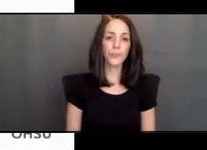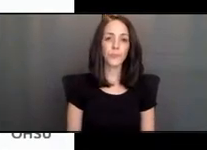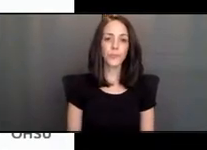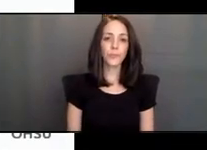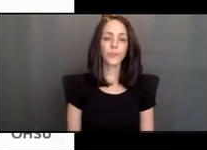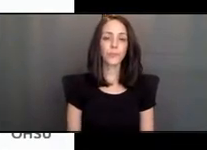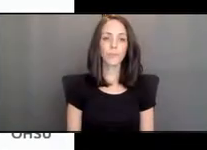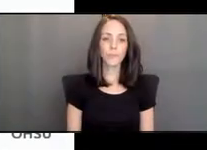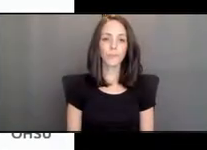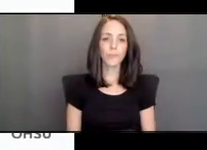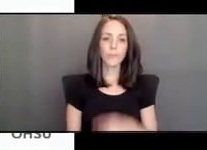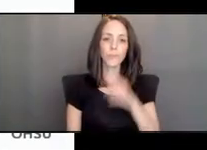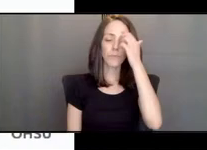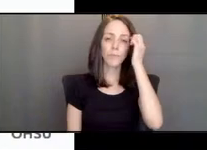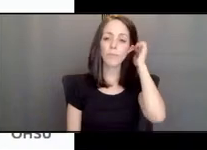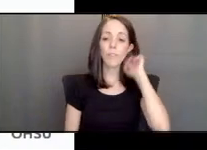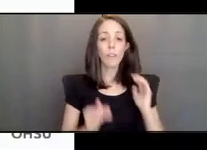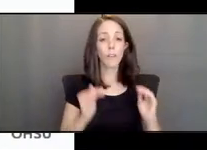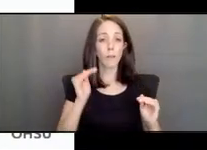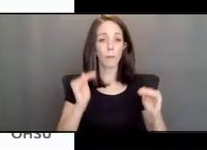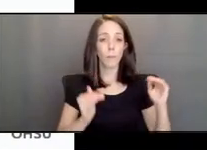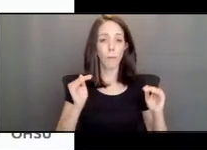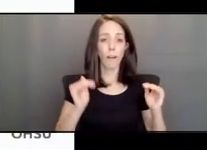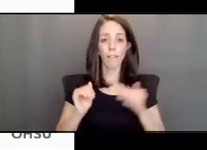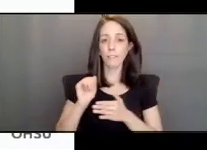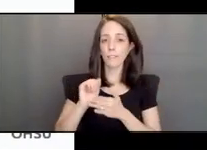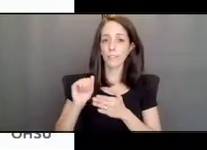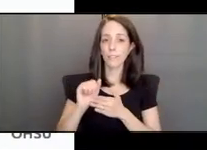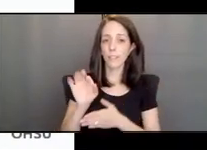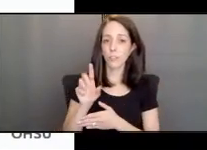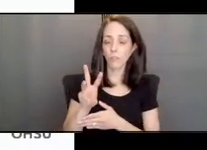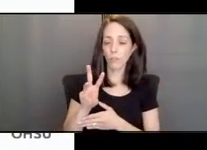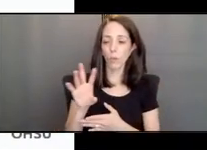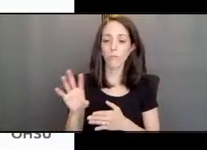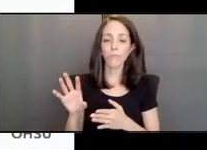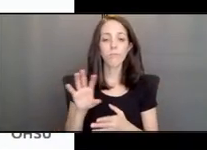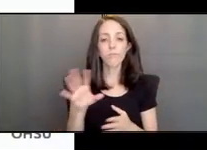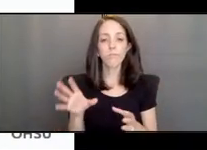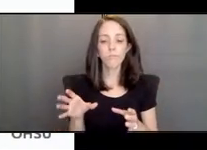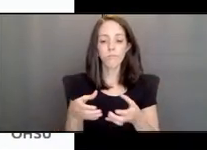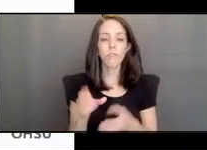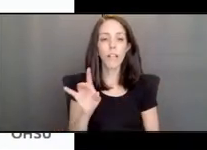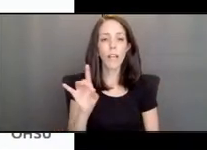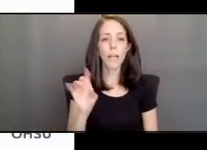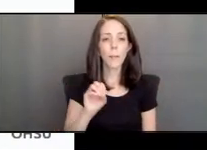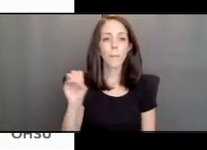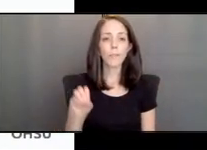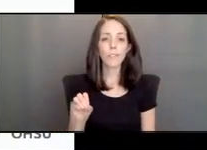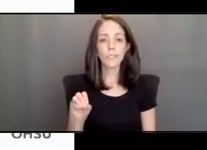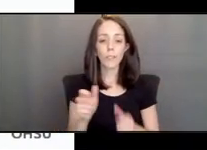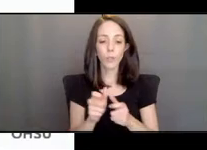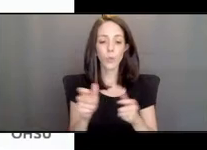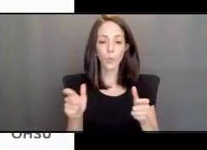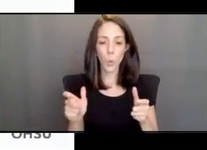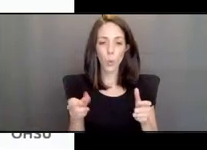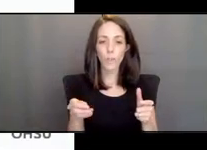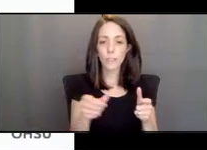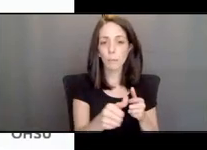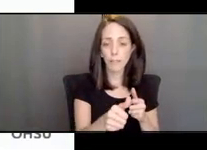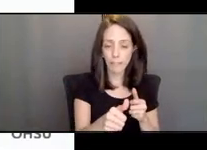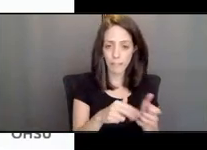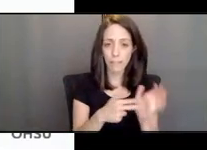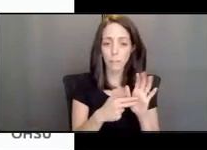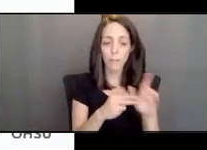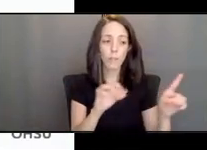Balanced cash flow combined with an approximately 8% growth in spending results in drawing down OHSU's